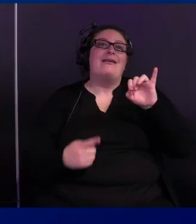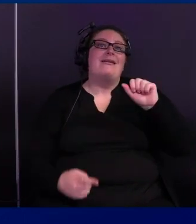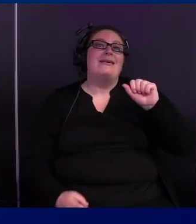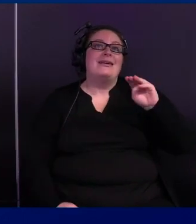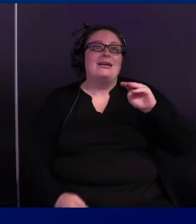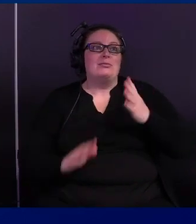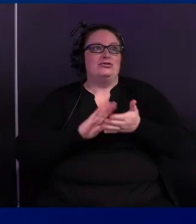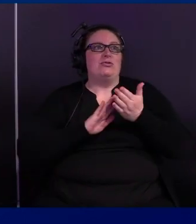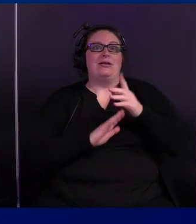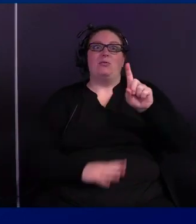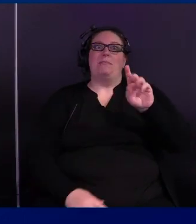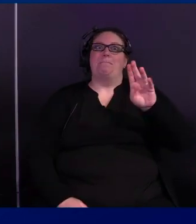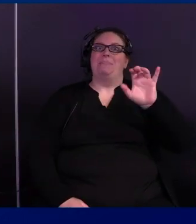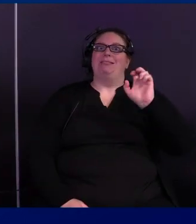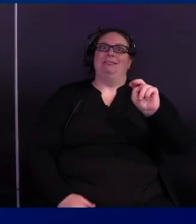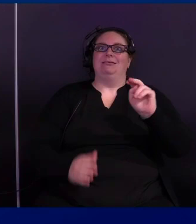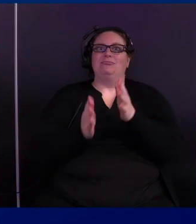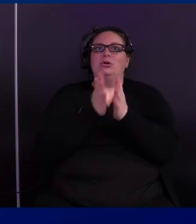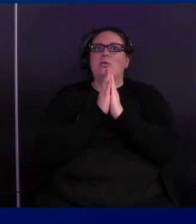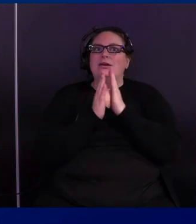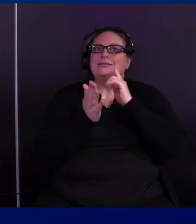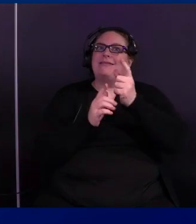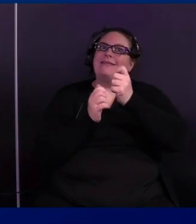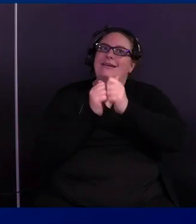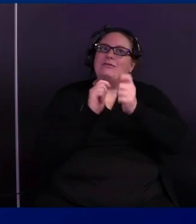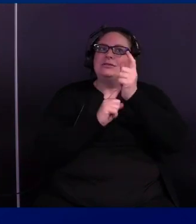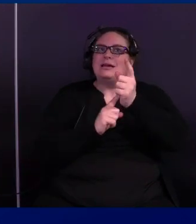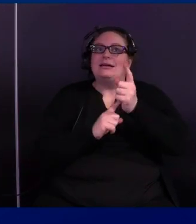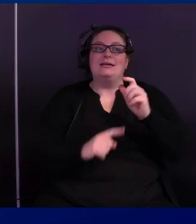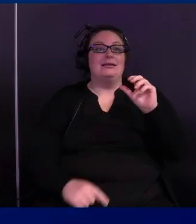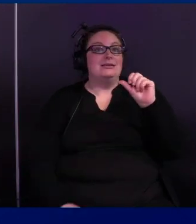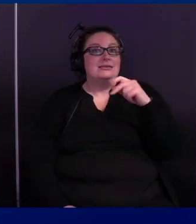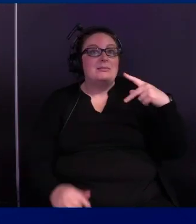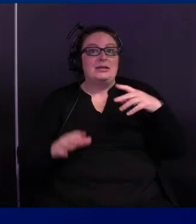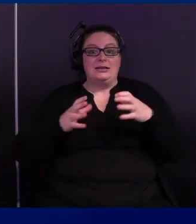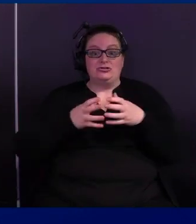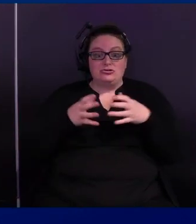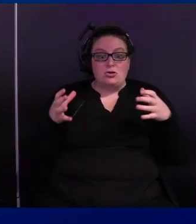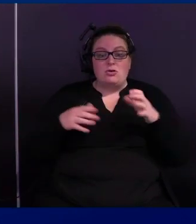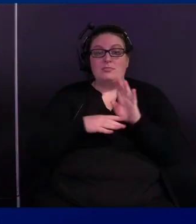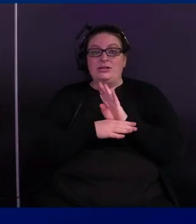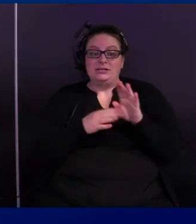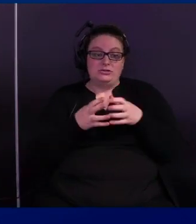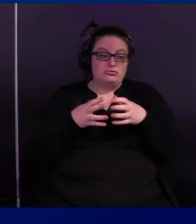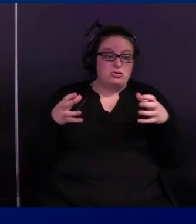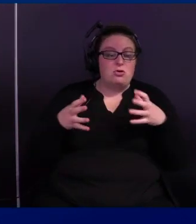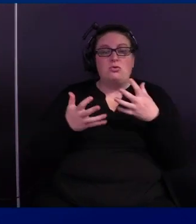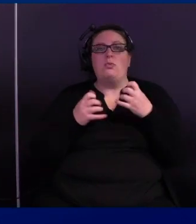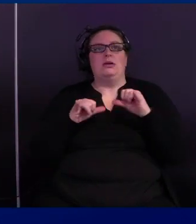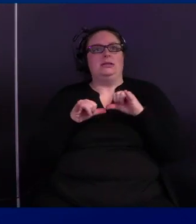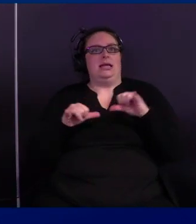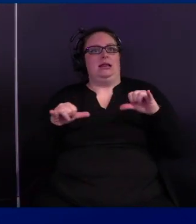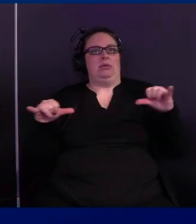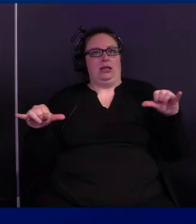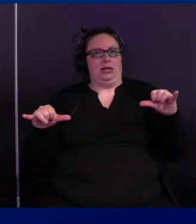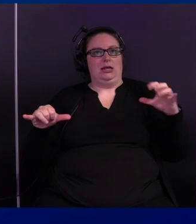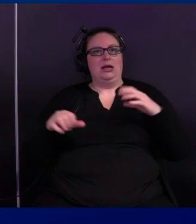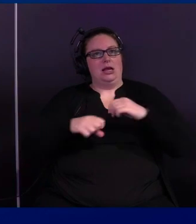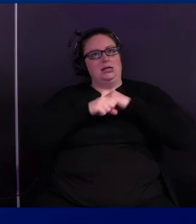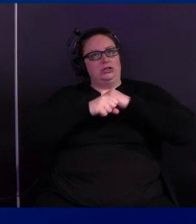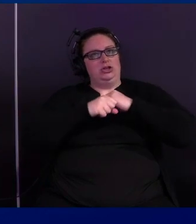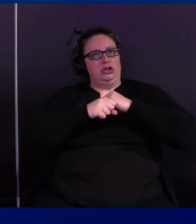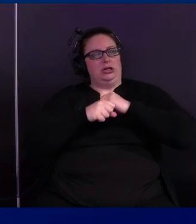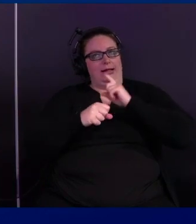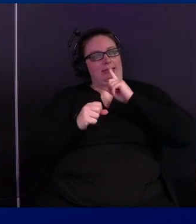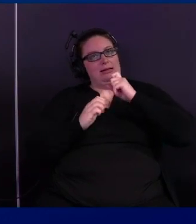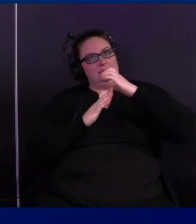requests a second. And so as applications grow and businesses grow, you want that scalability and security top of